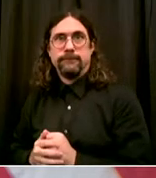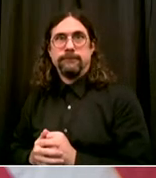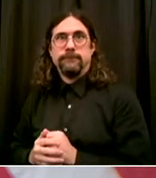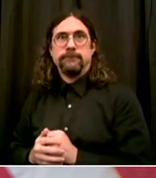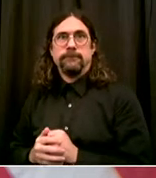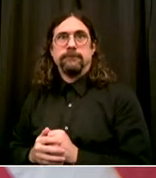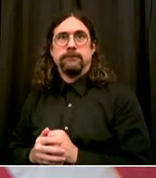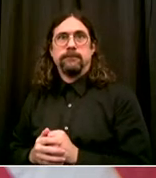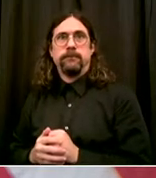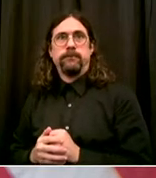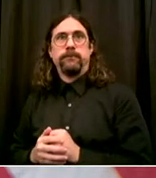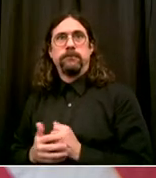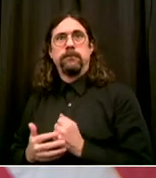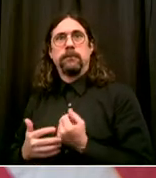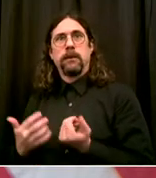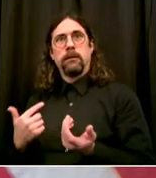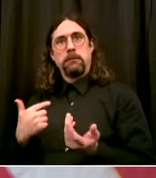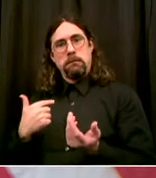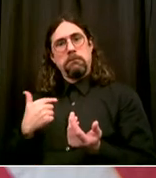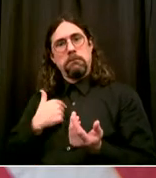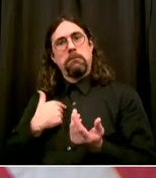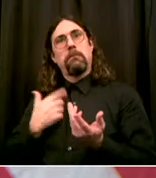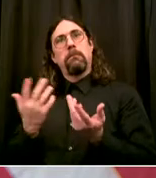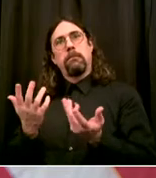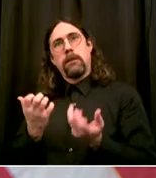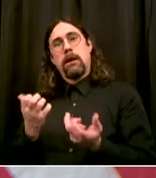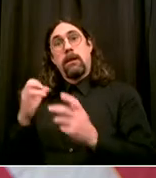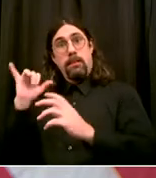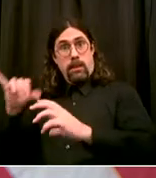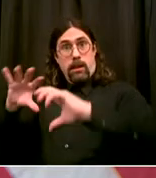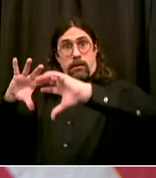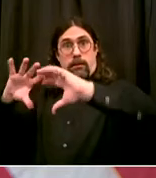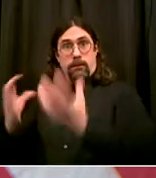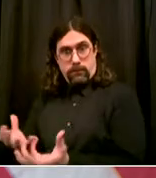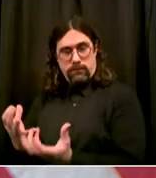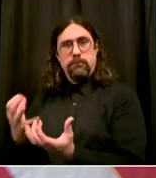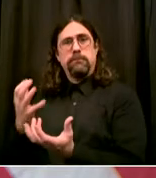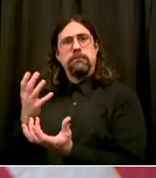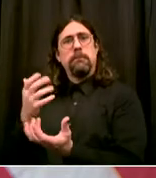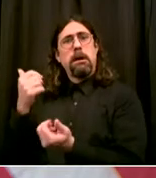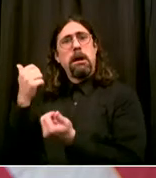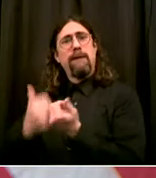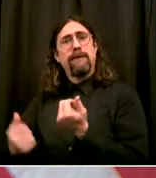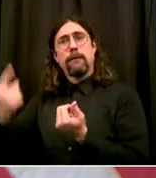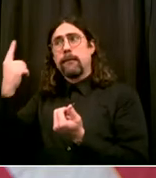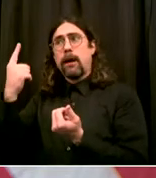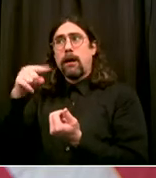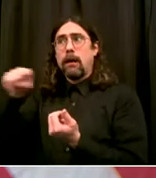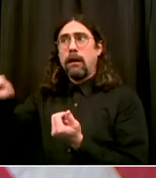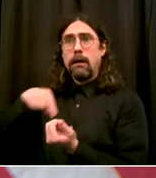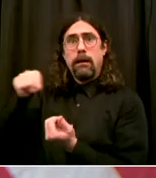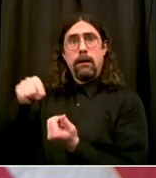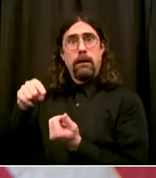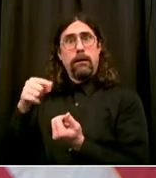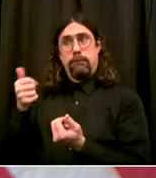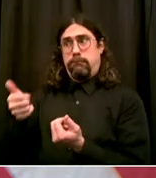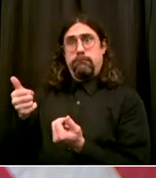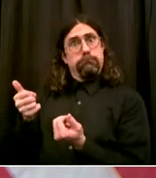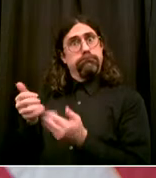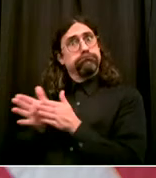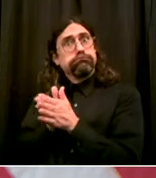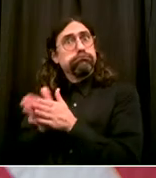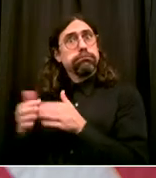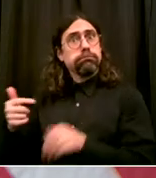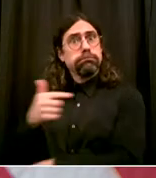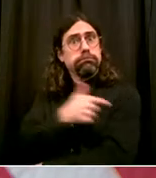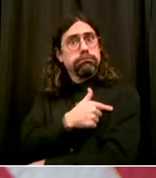the ability to get vaccinated. In order to do that, we do have to expand out the eligibility from where